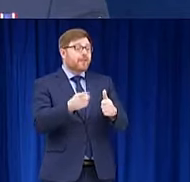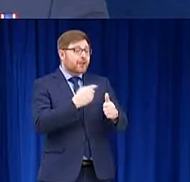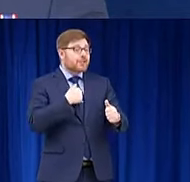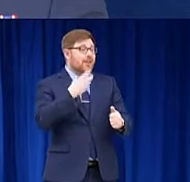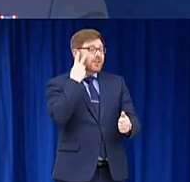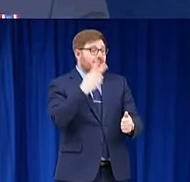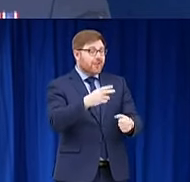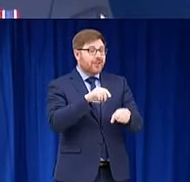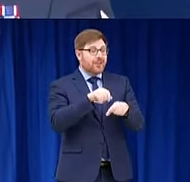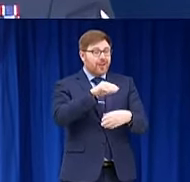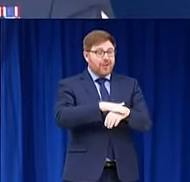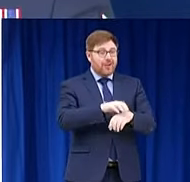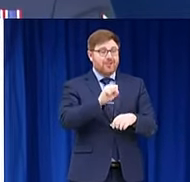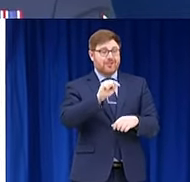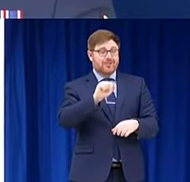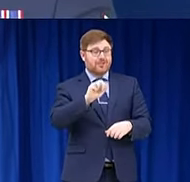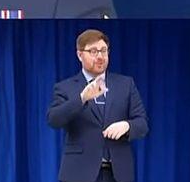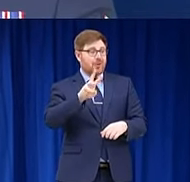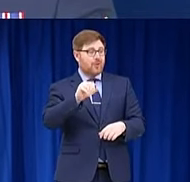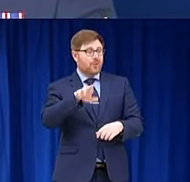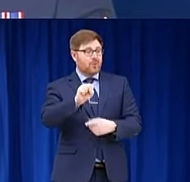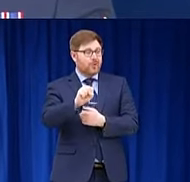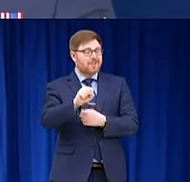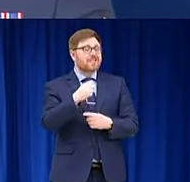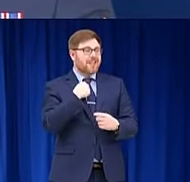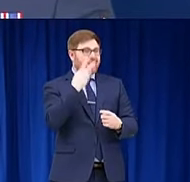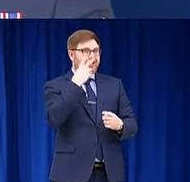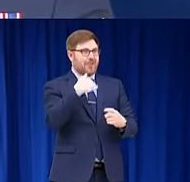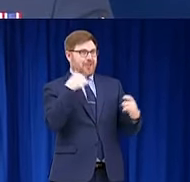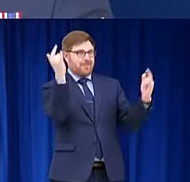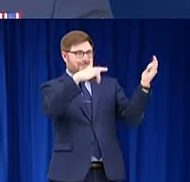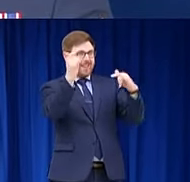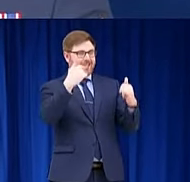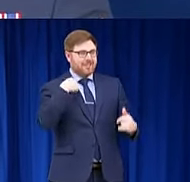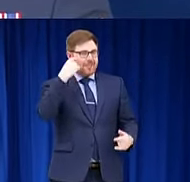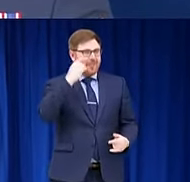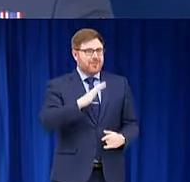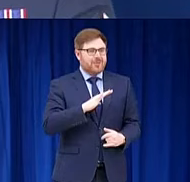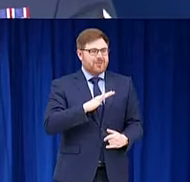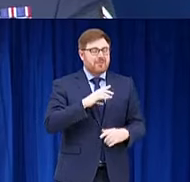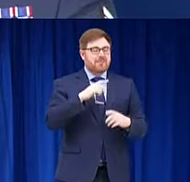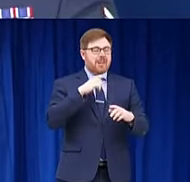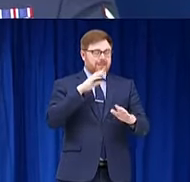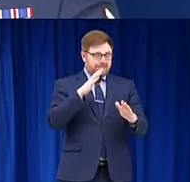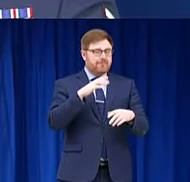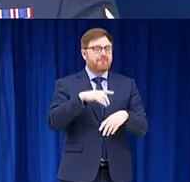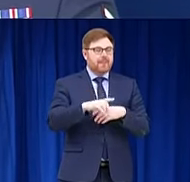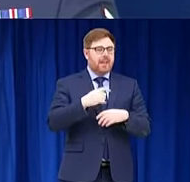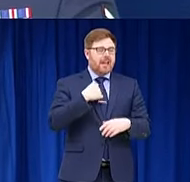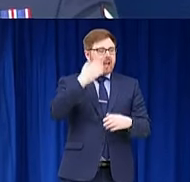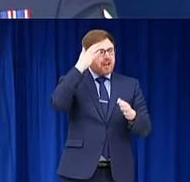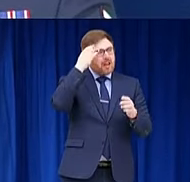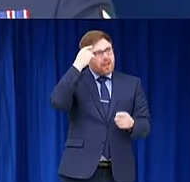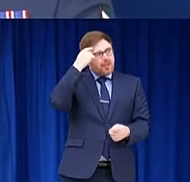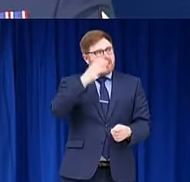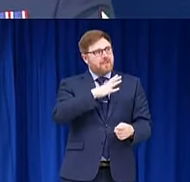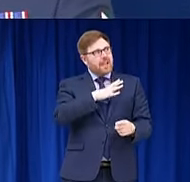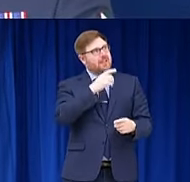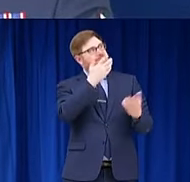really cool to fly. But after enduring touch and goes in the back of a rivet joint, I decided I'm happy to serve on solid